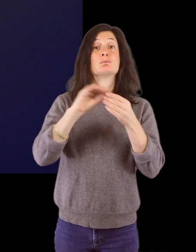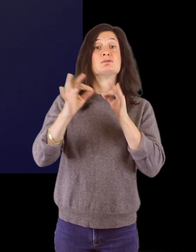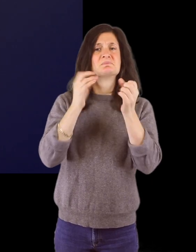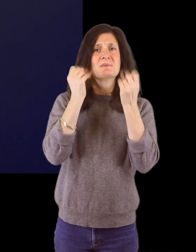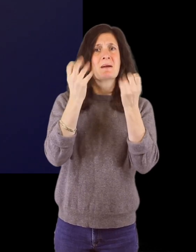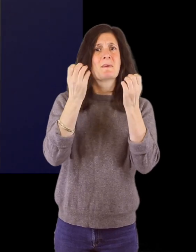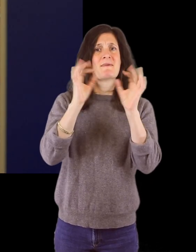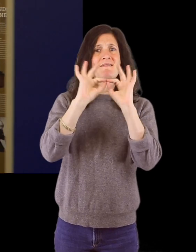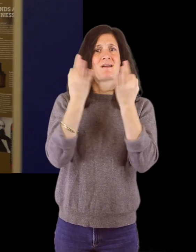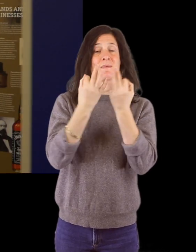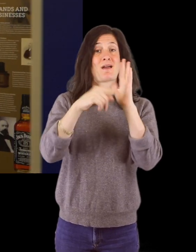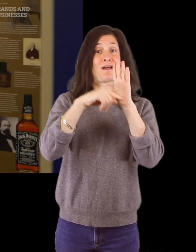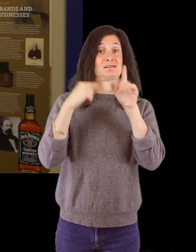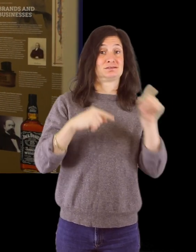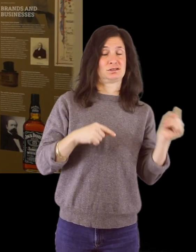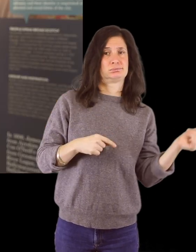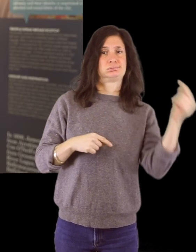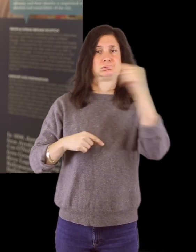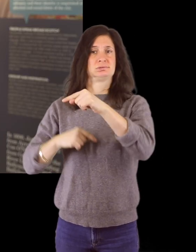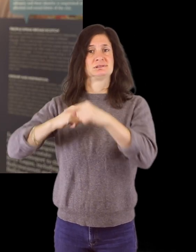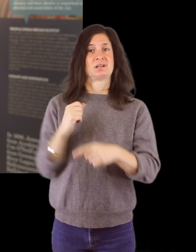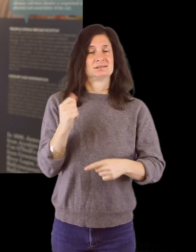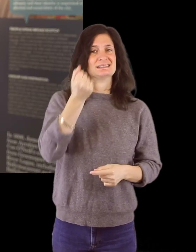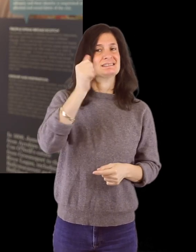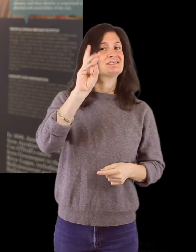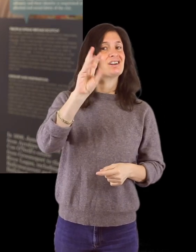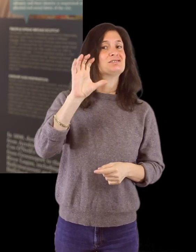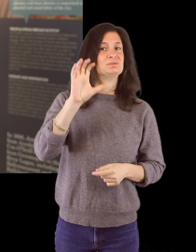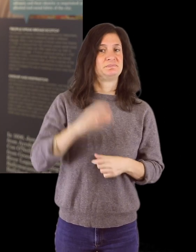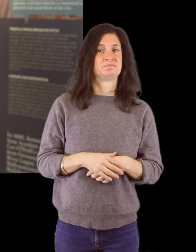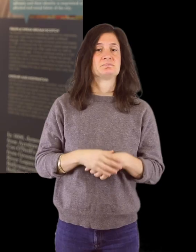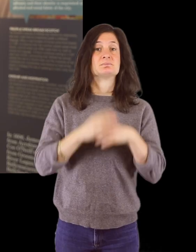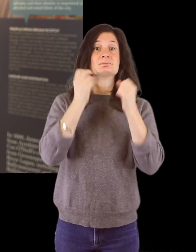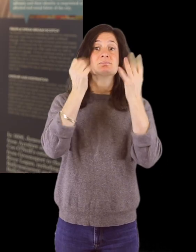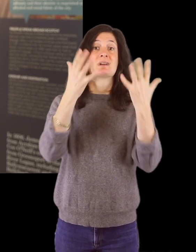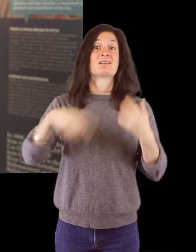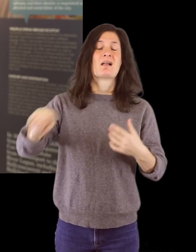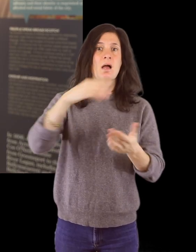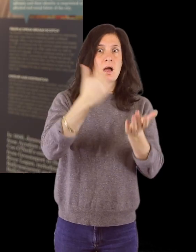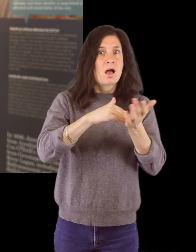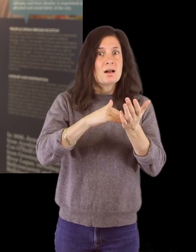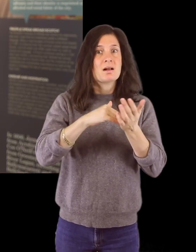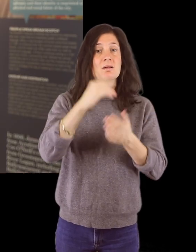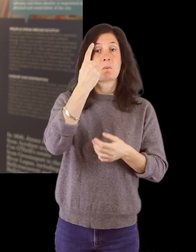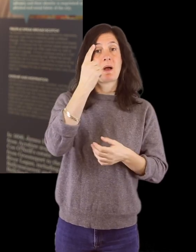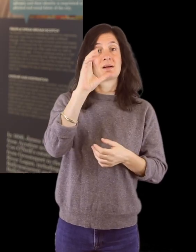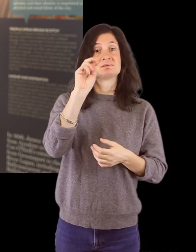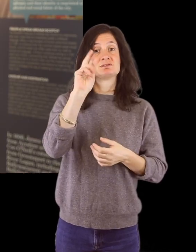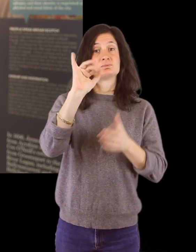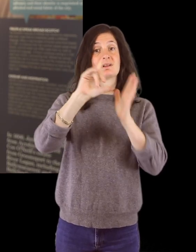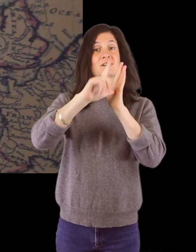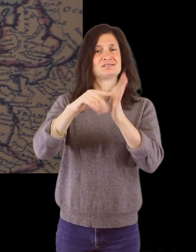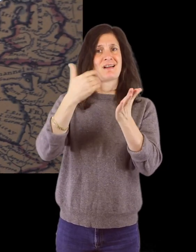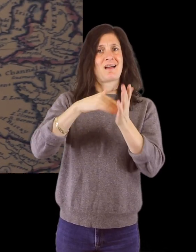about the many families who made their way to Ulster from Scotland in the 1600s, and how many of them were on their